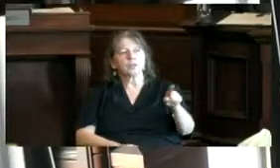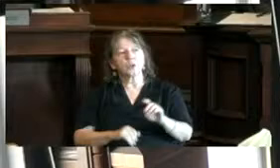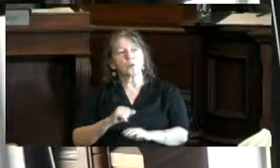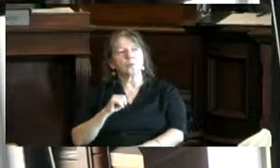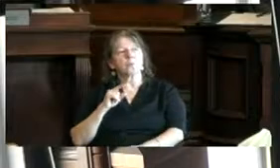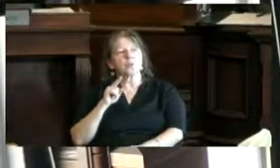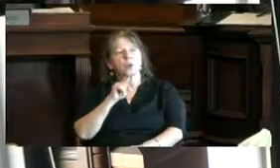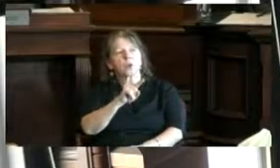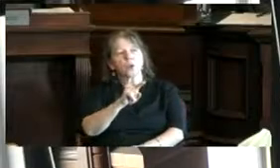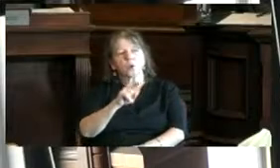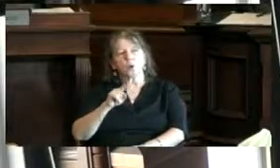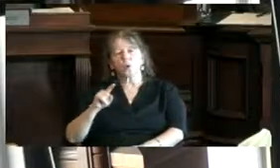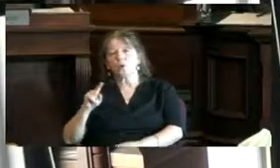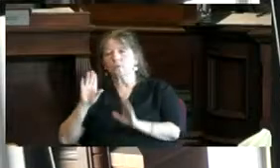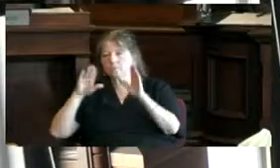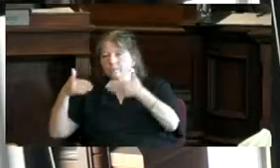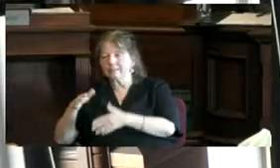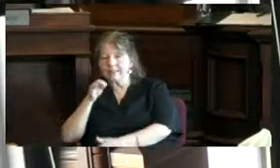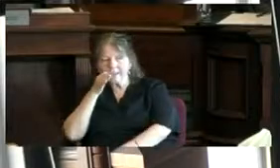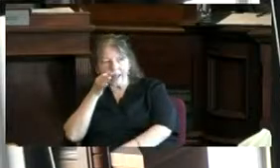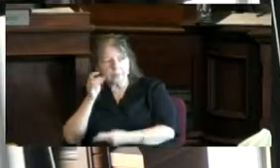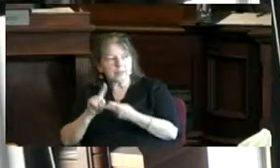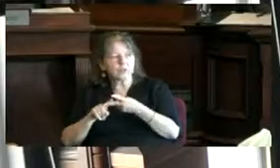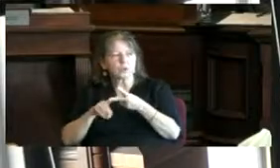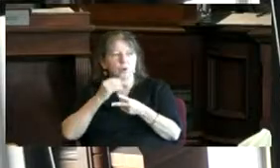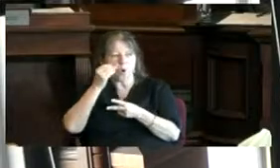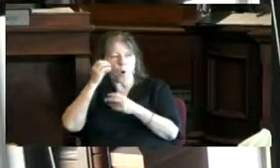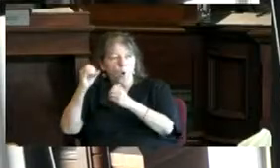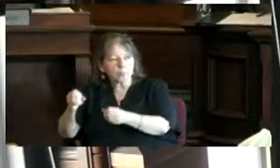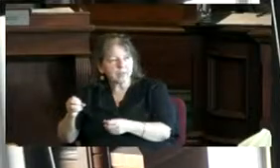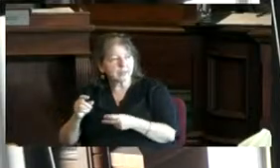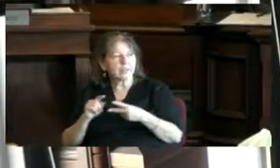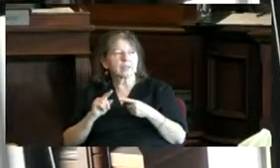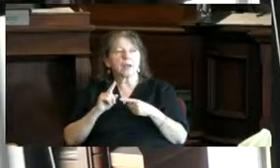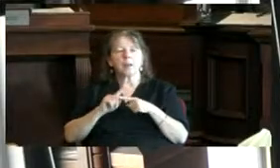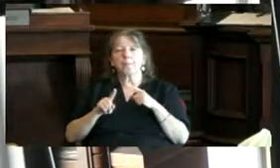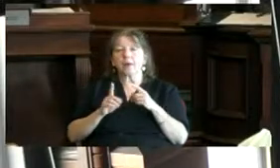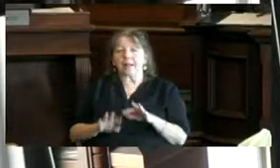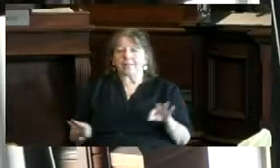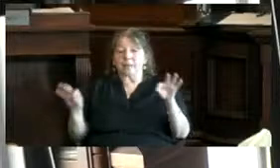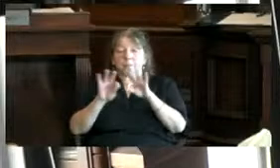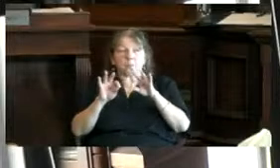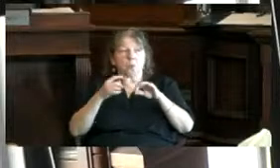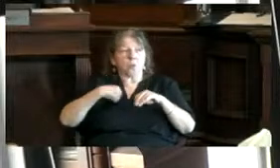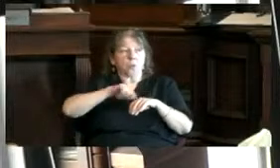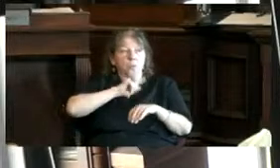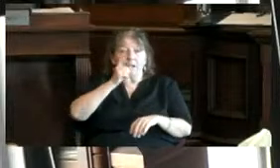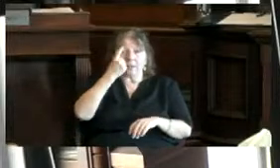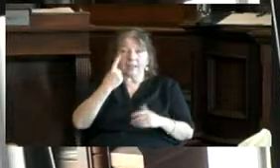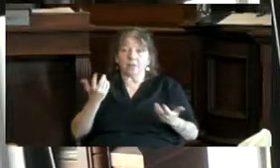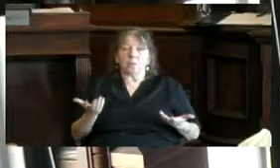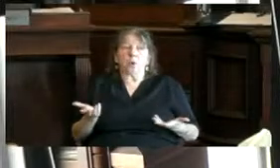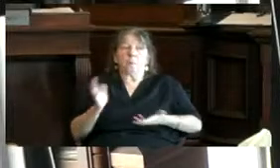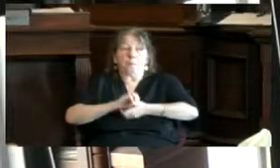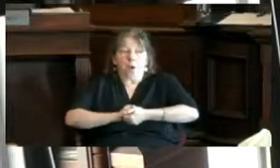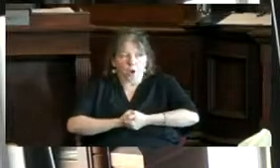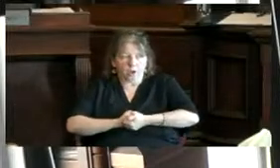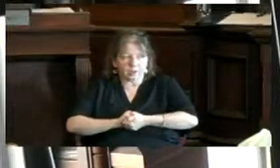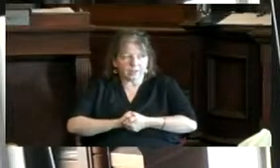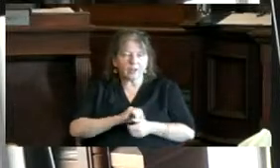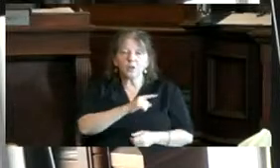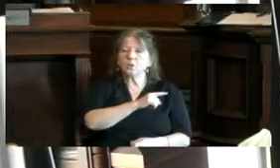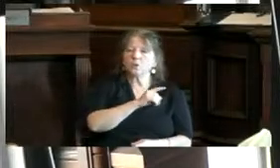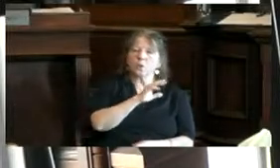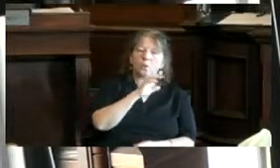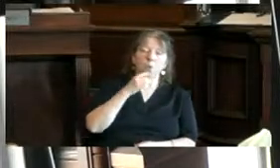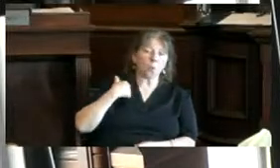her portfolio is cannabis, it's homelessness, but it's important that we be partners in this. So although we are not